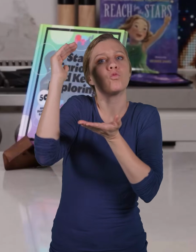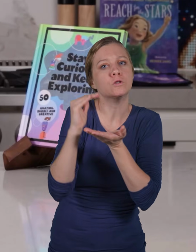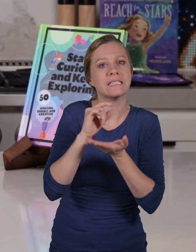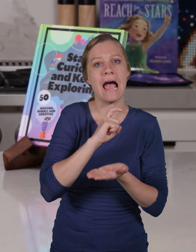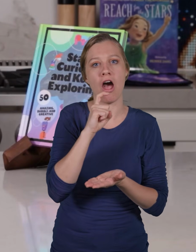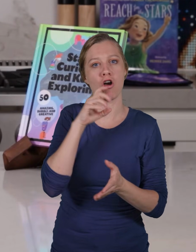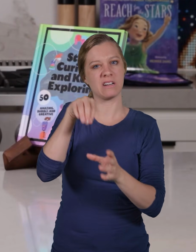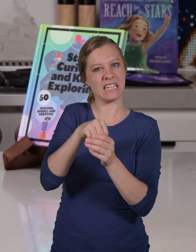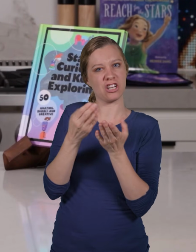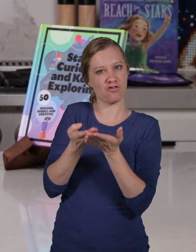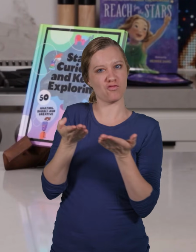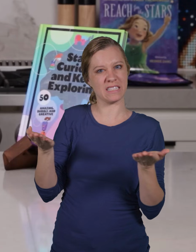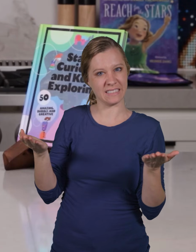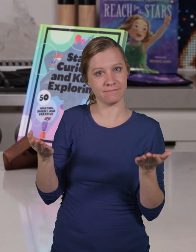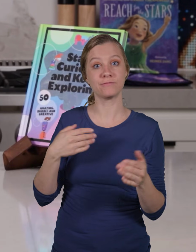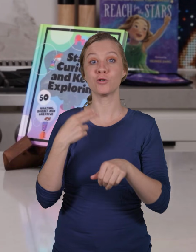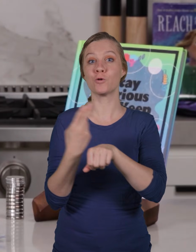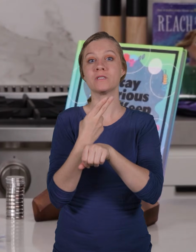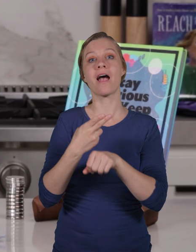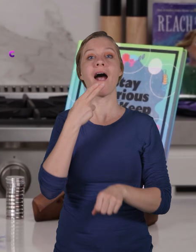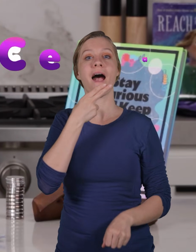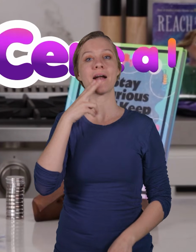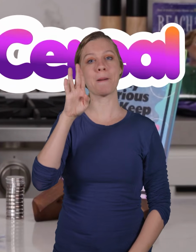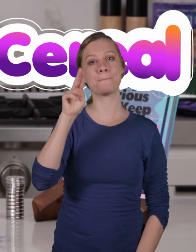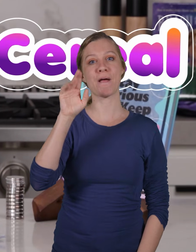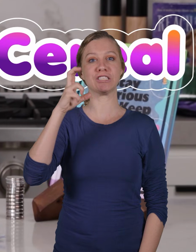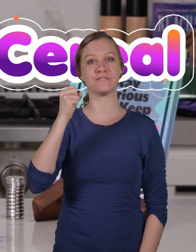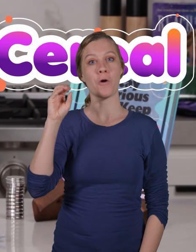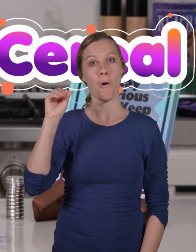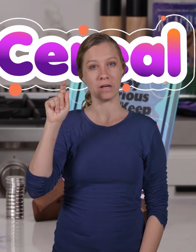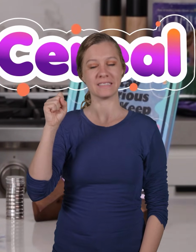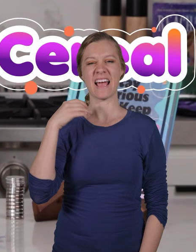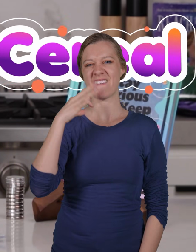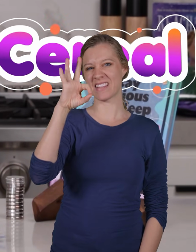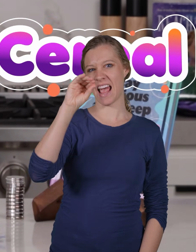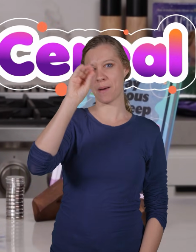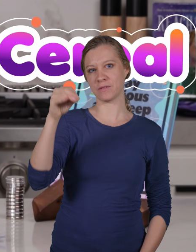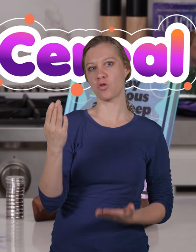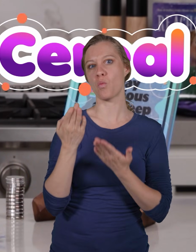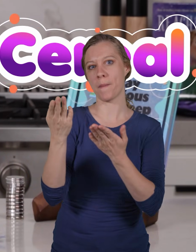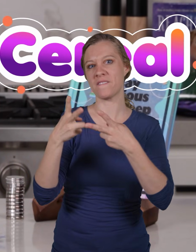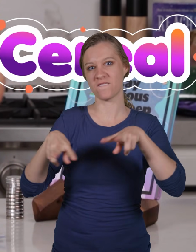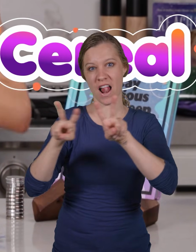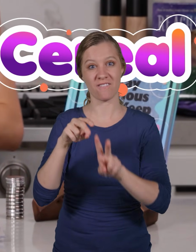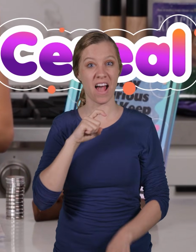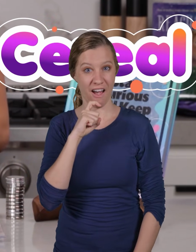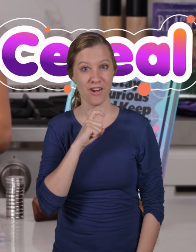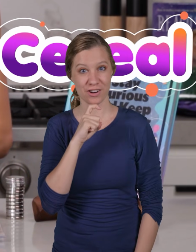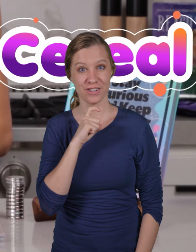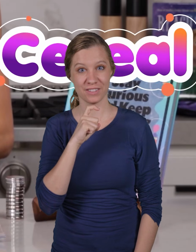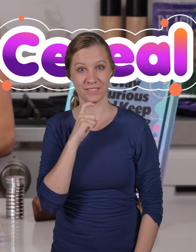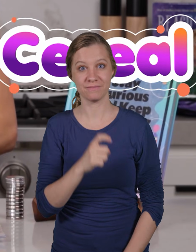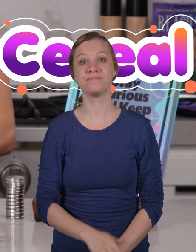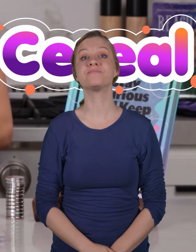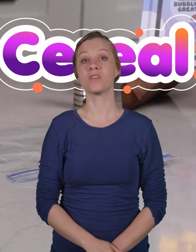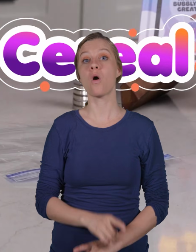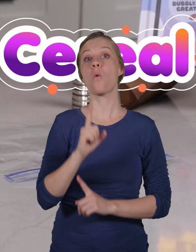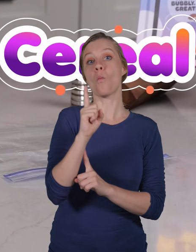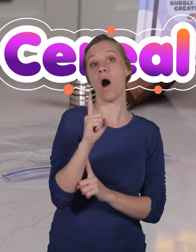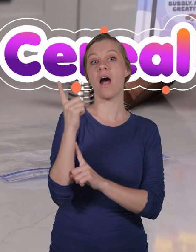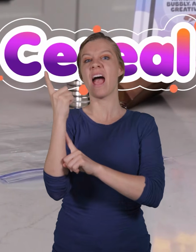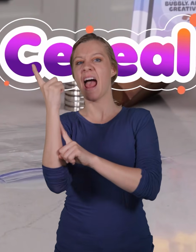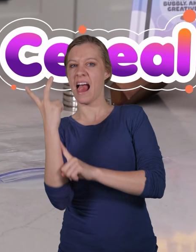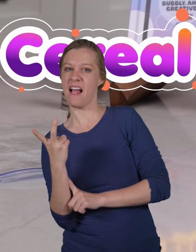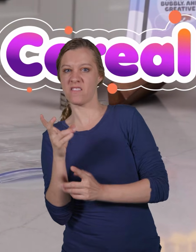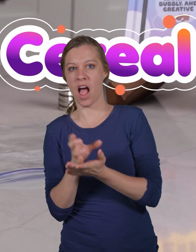with reduced iron in the ingredients. I use Honey Bunches of Oats, which had the 90% recommended value of iron in it, and